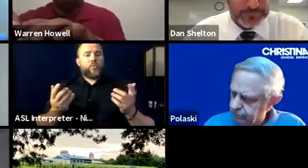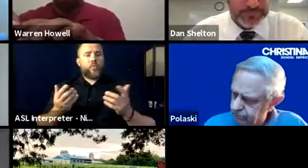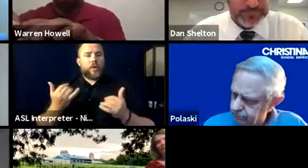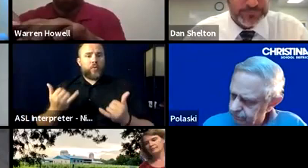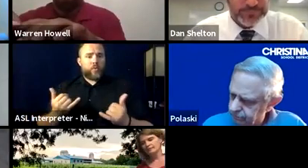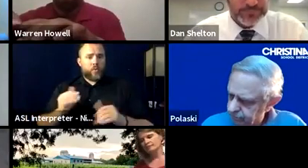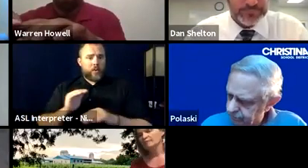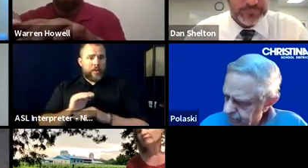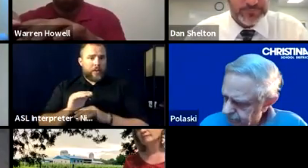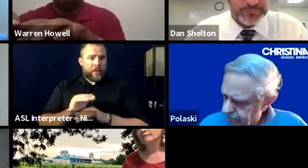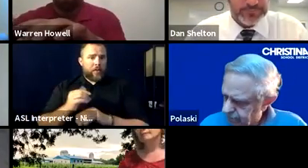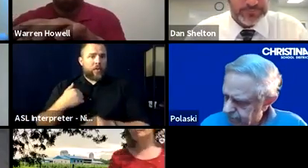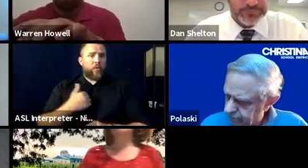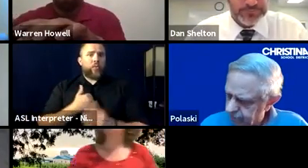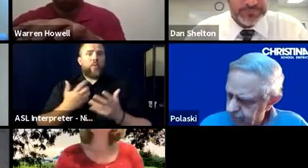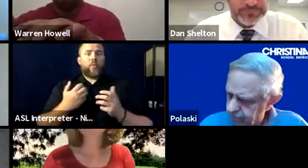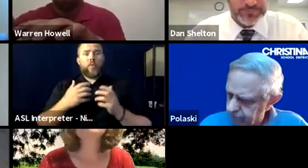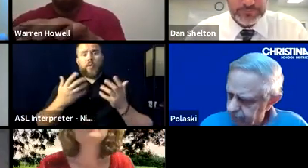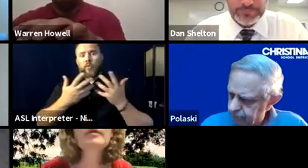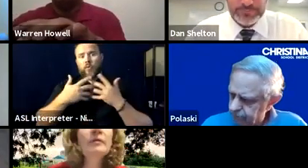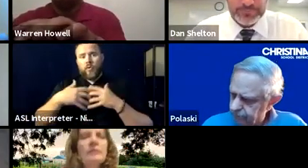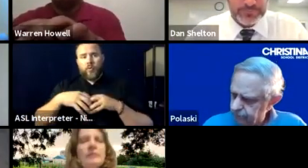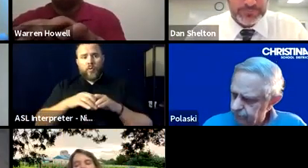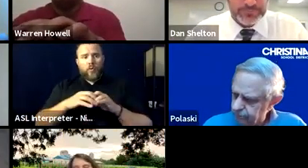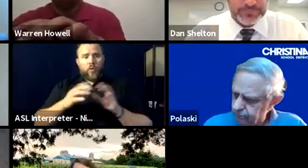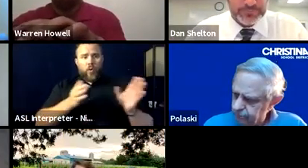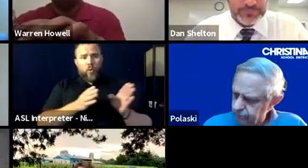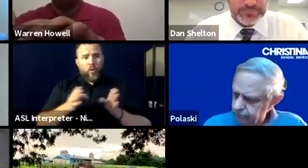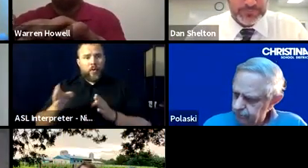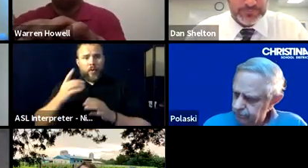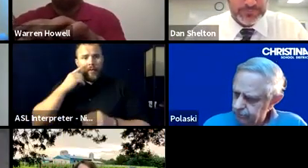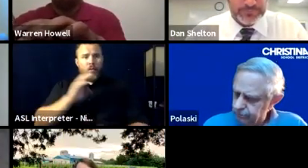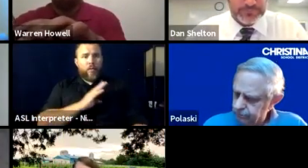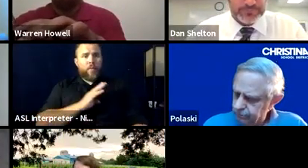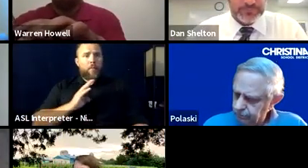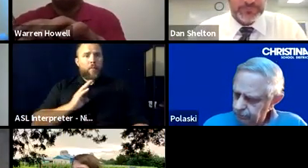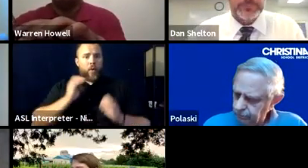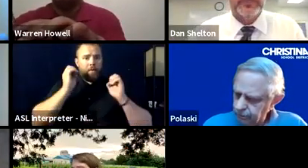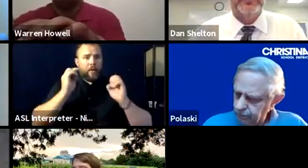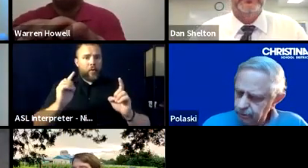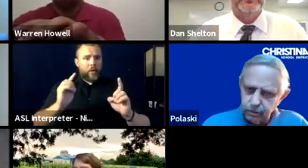evening is reorganization of the Christina Board of Education.